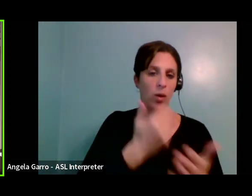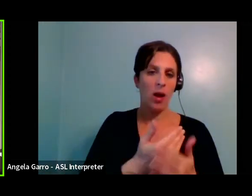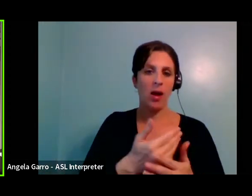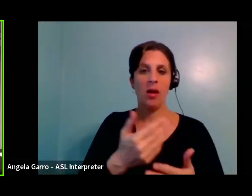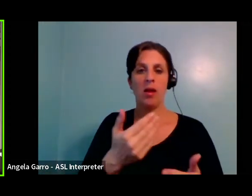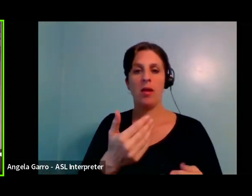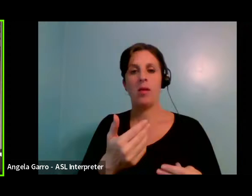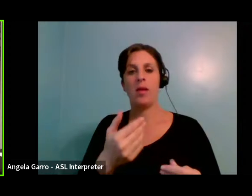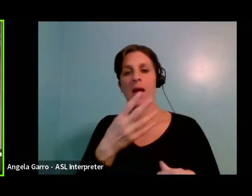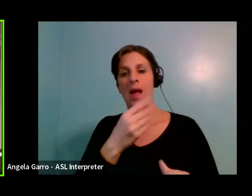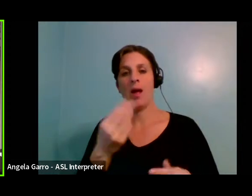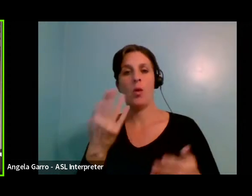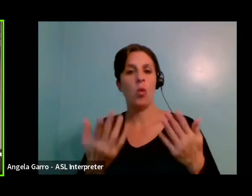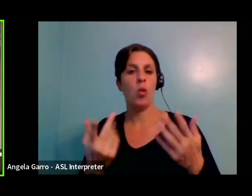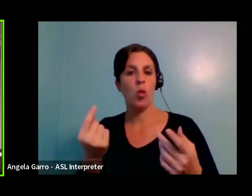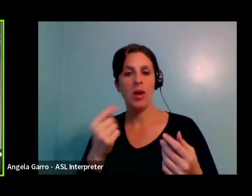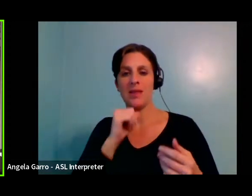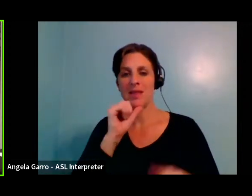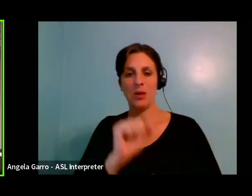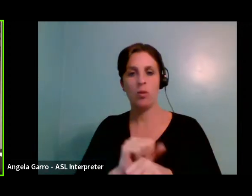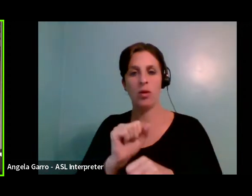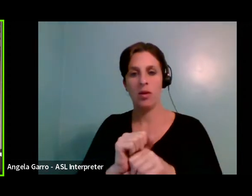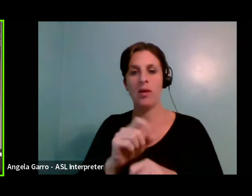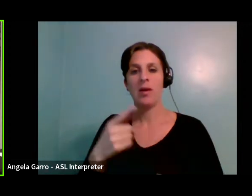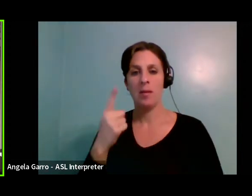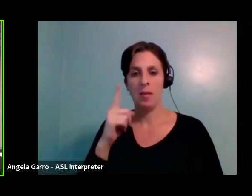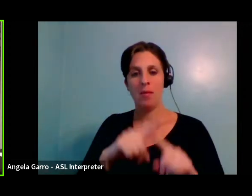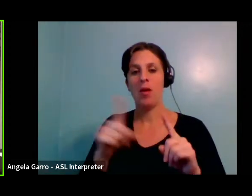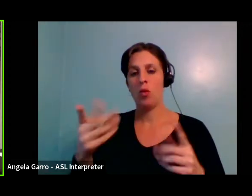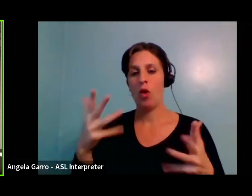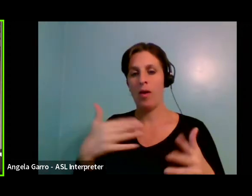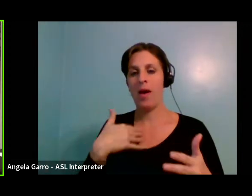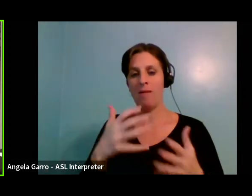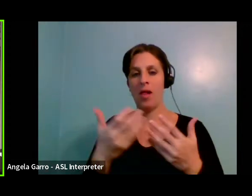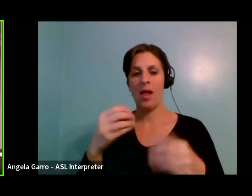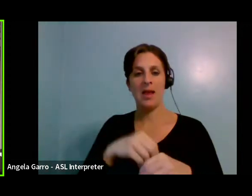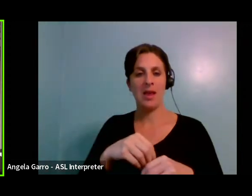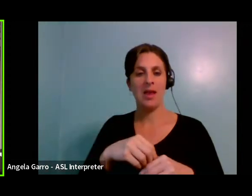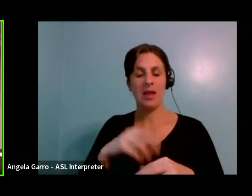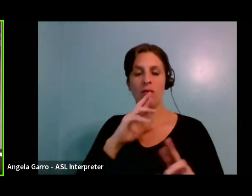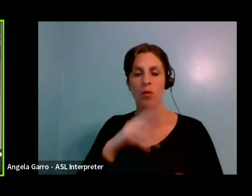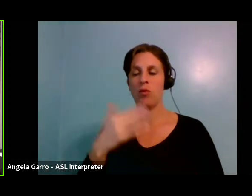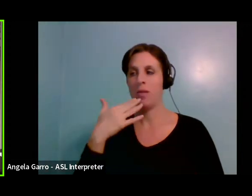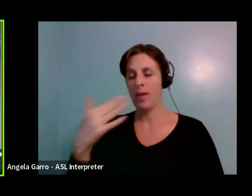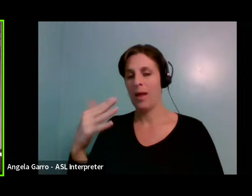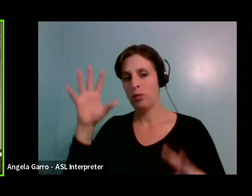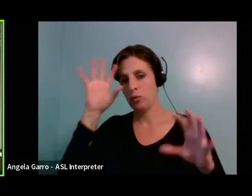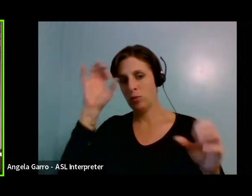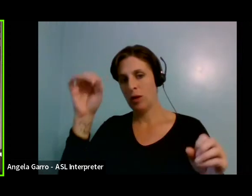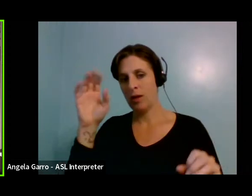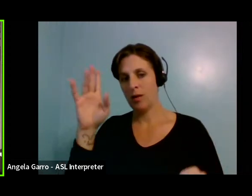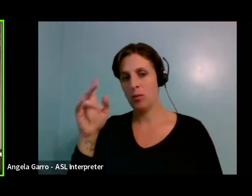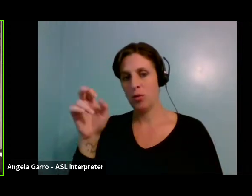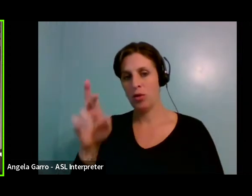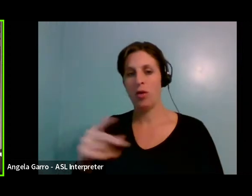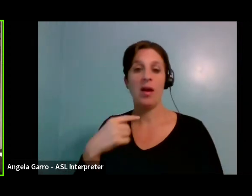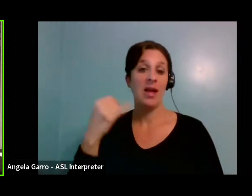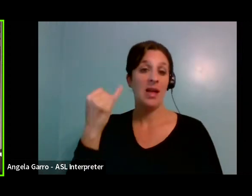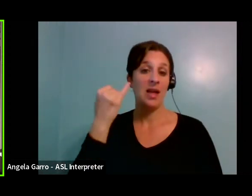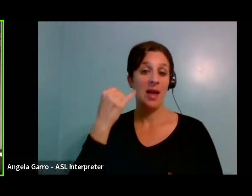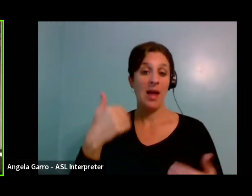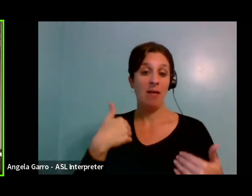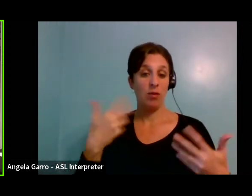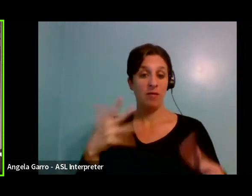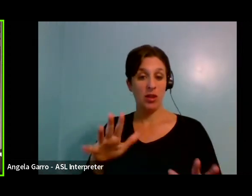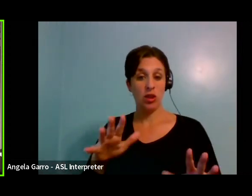my microphone, and what didn't work. But you have a lot of that in your report already here, so thank you, Superintendent Booker. Have we thought about an